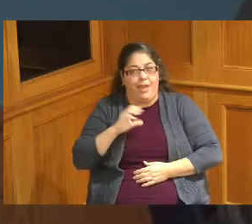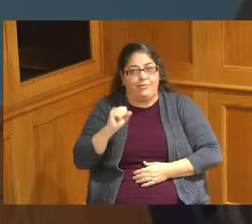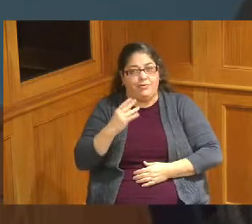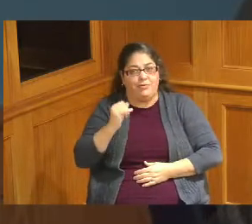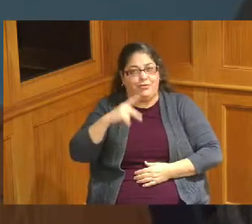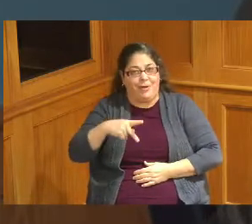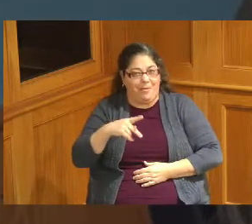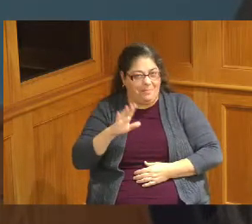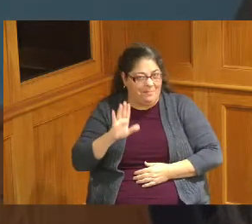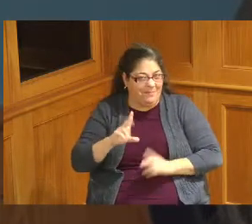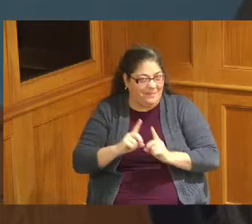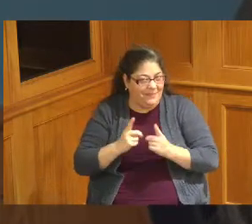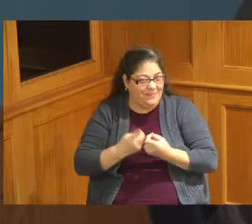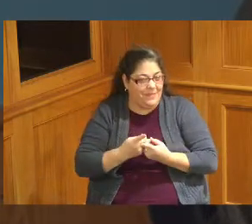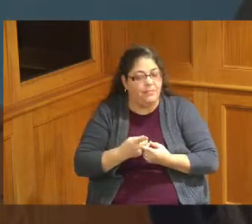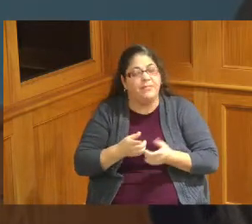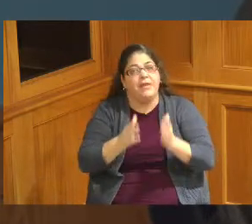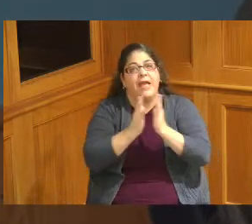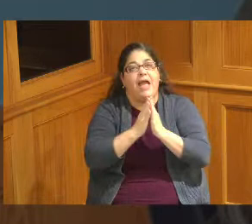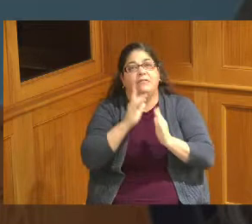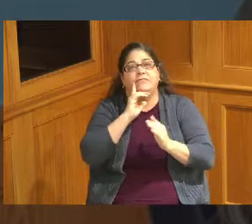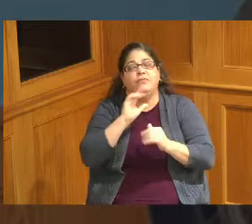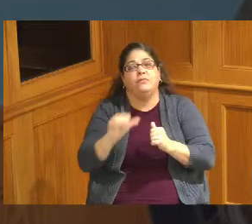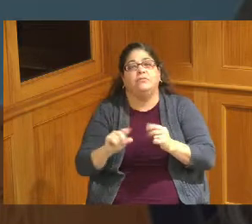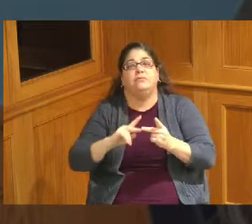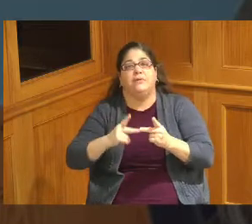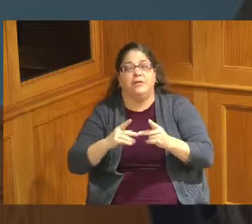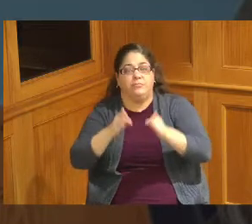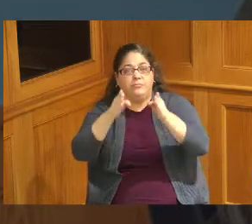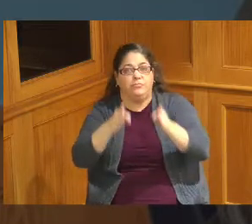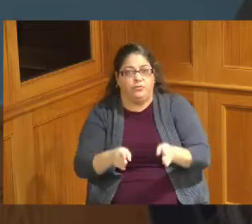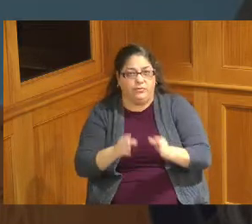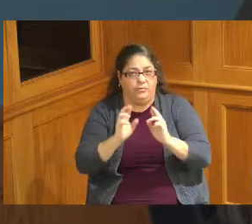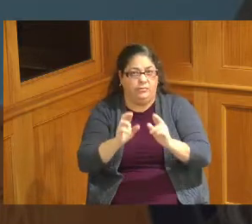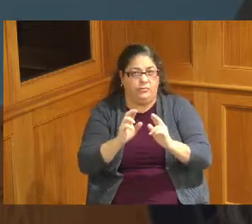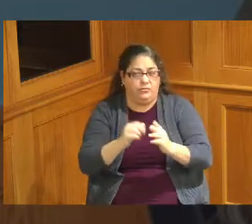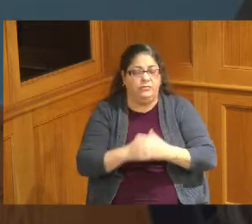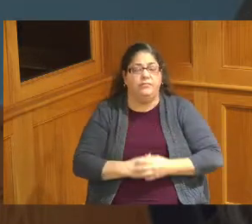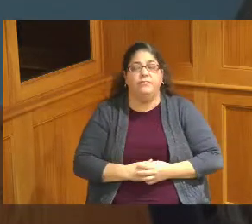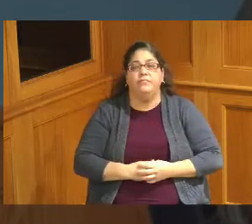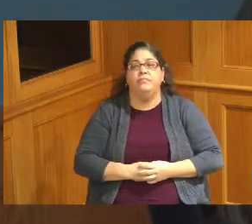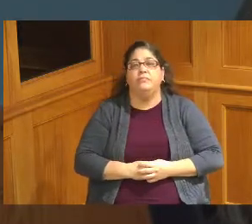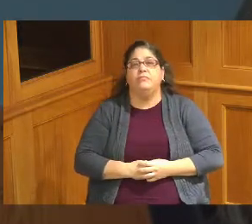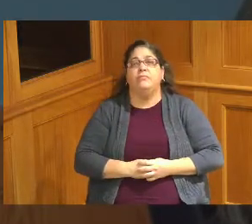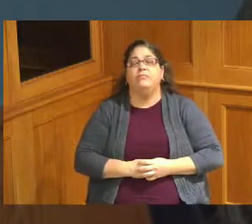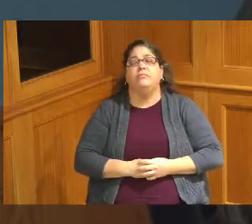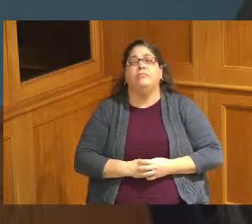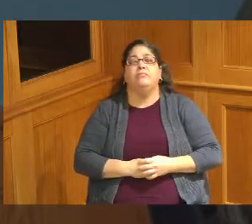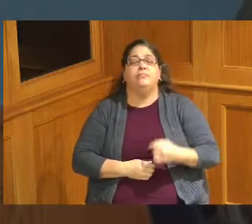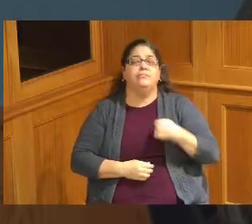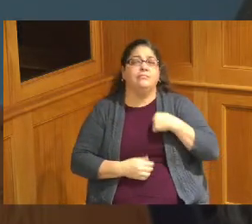and in there it's asked for an additional person. But a couple of things I wanted to make